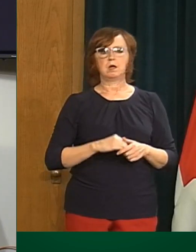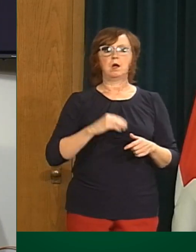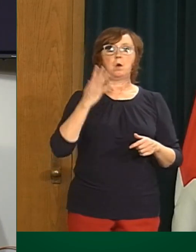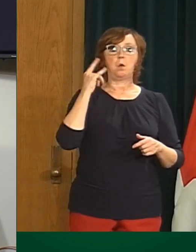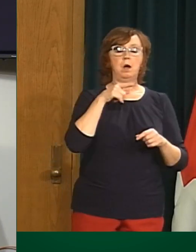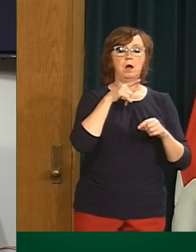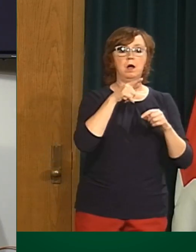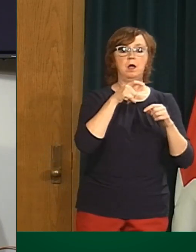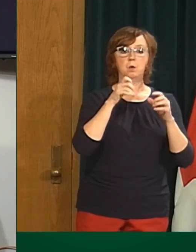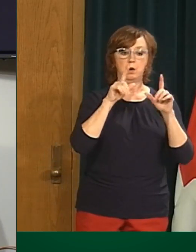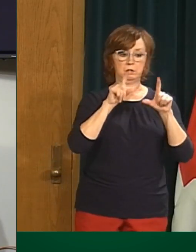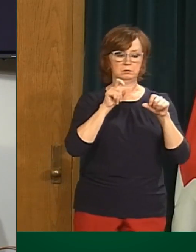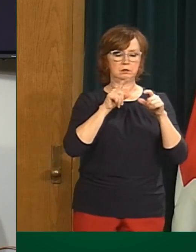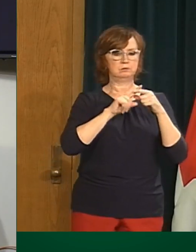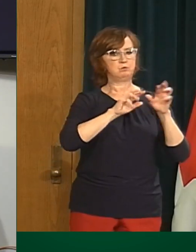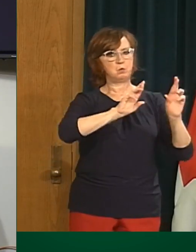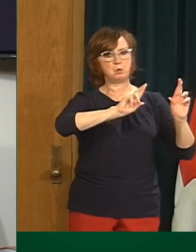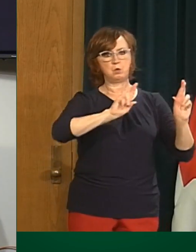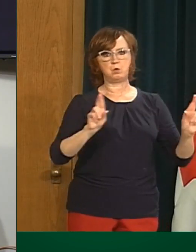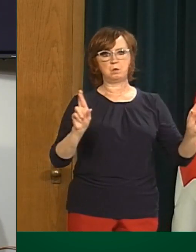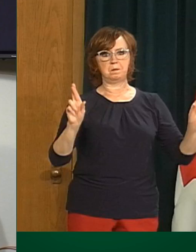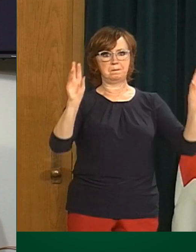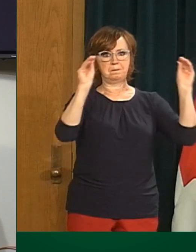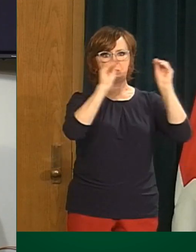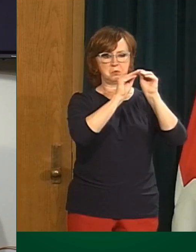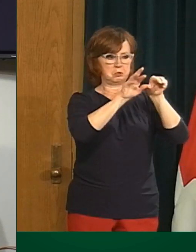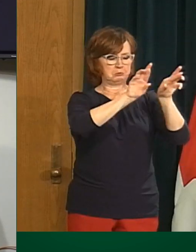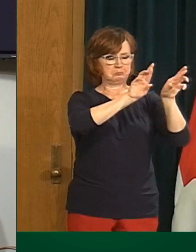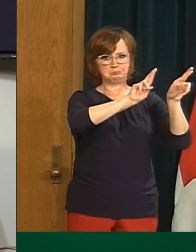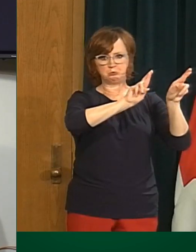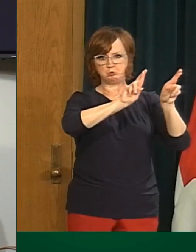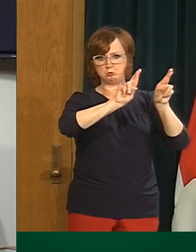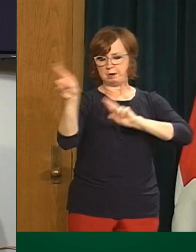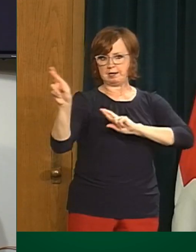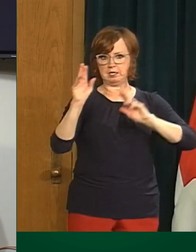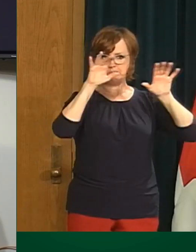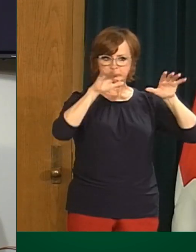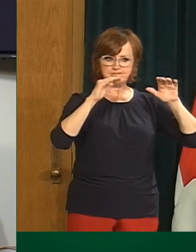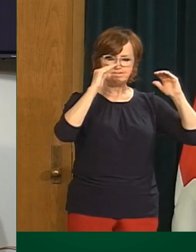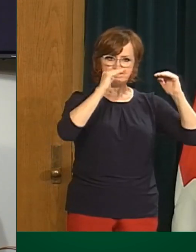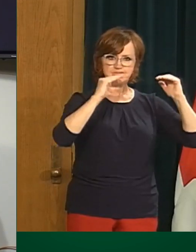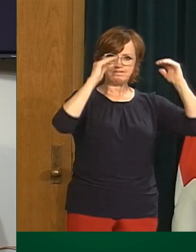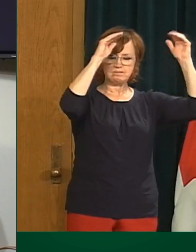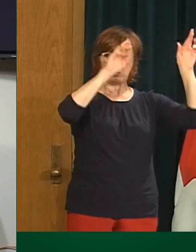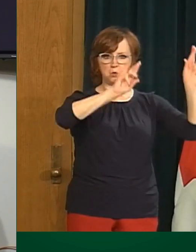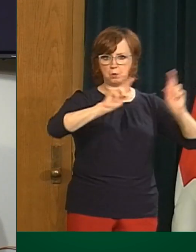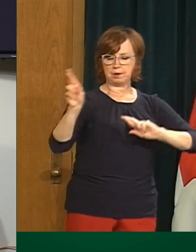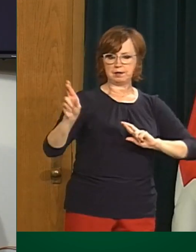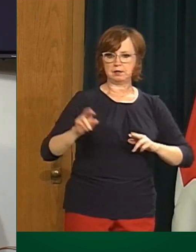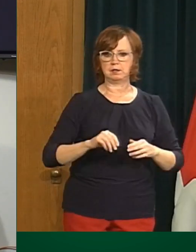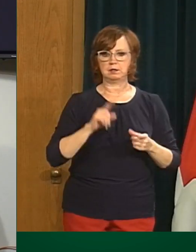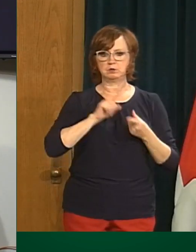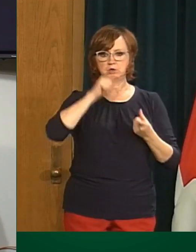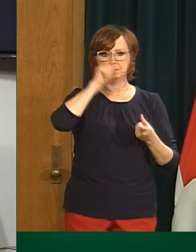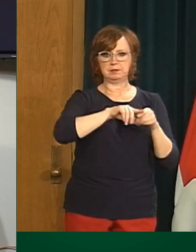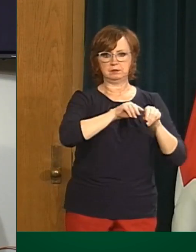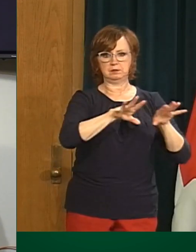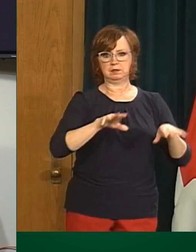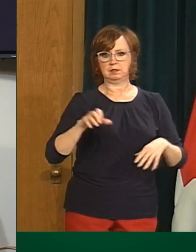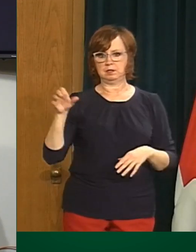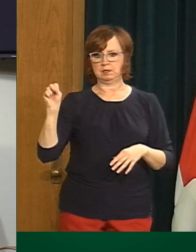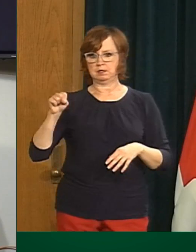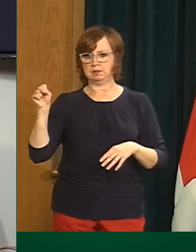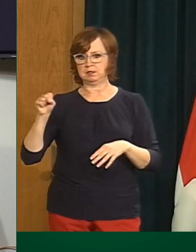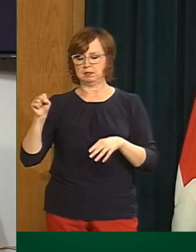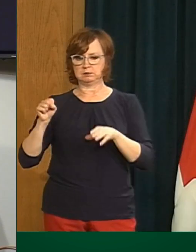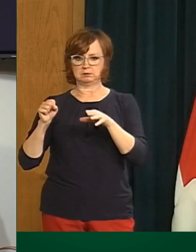contact tracing and to contain the infection and the outbreak. Do you have a follow-up, Steph?